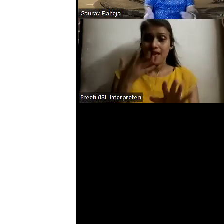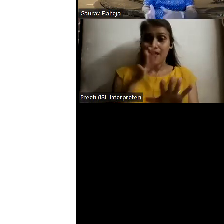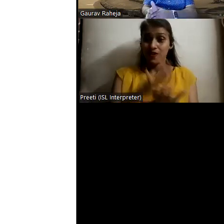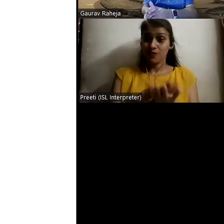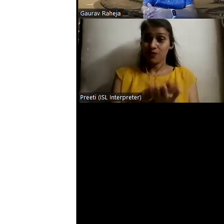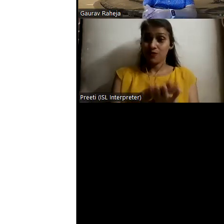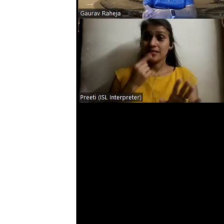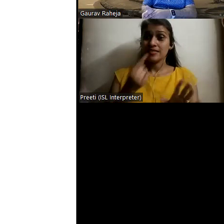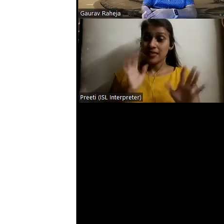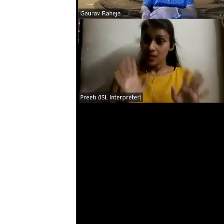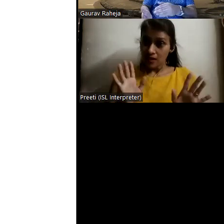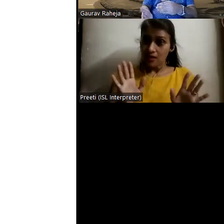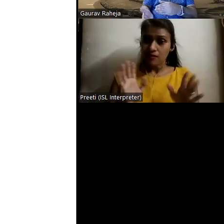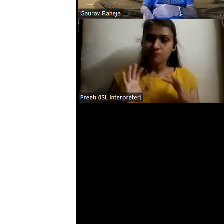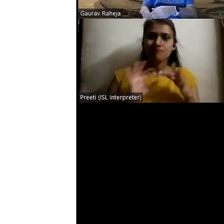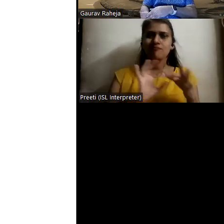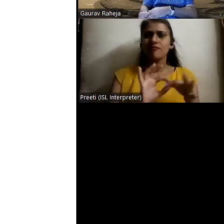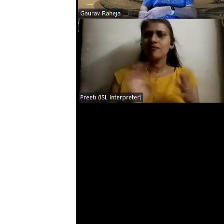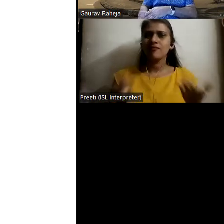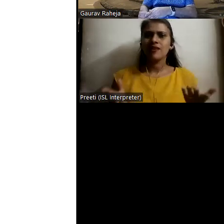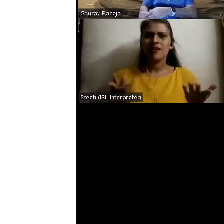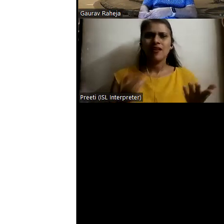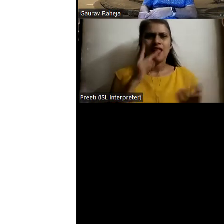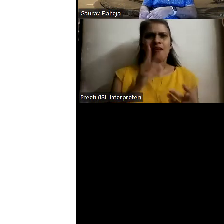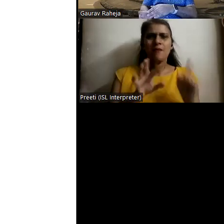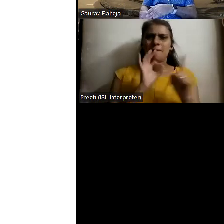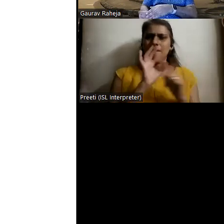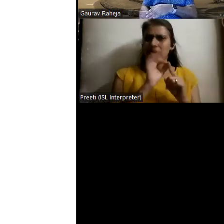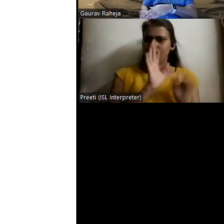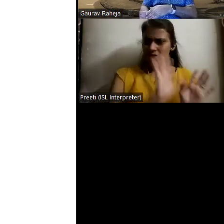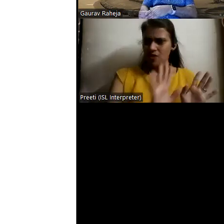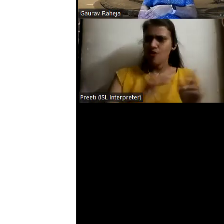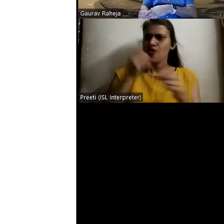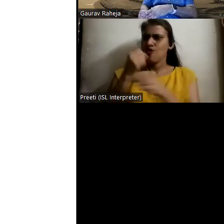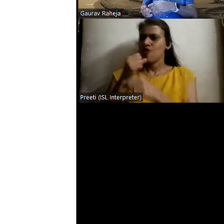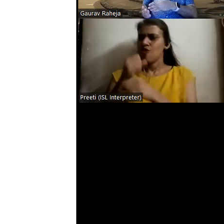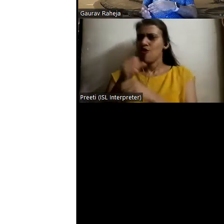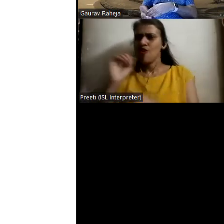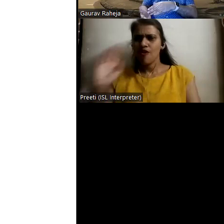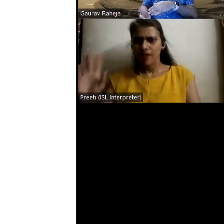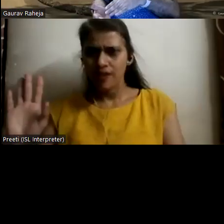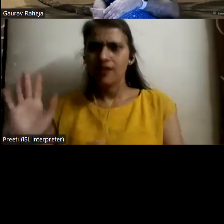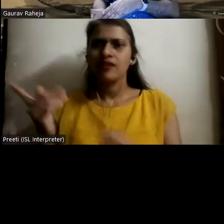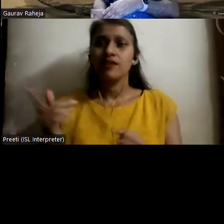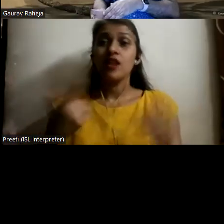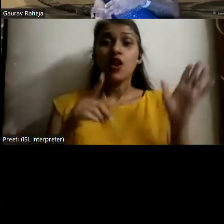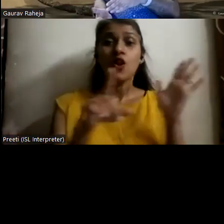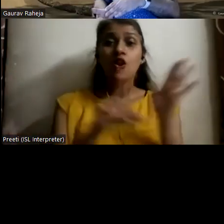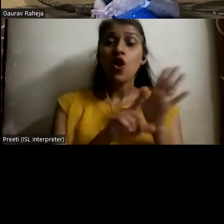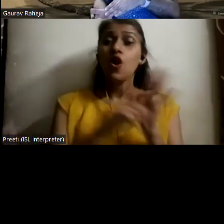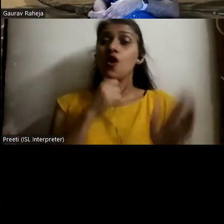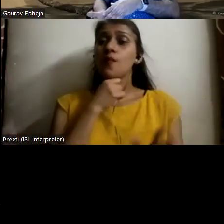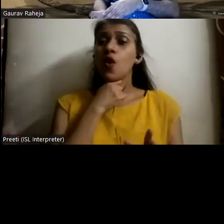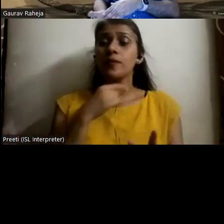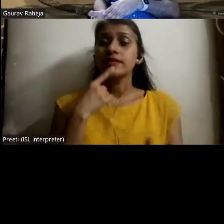part of the environment? Be it a private agency, be it a government agency, the law promises that it is